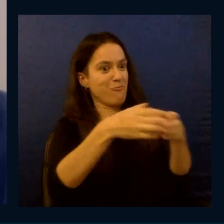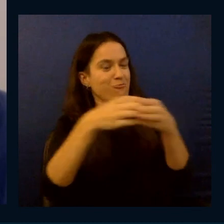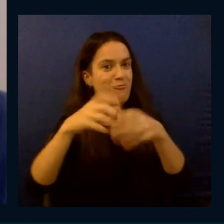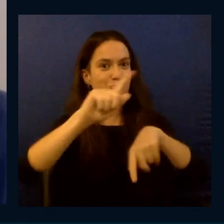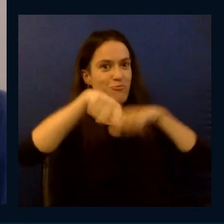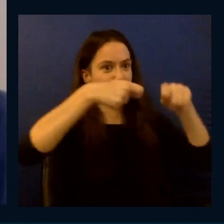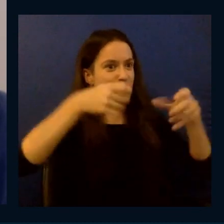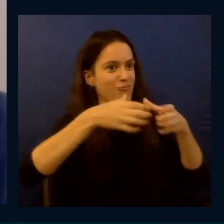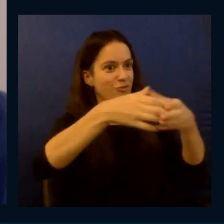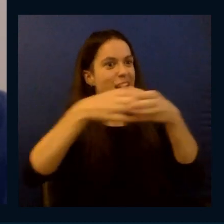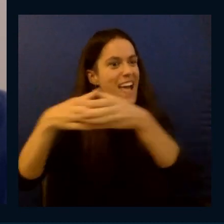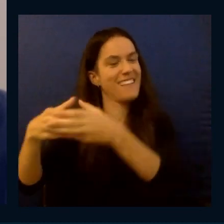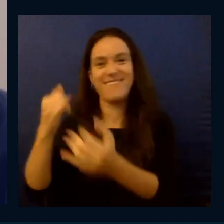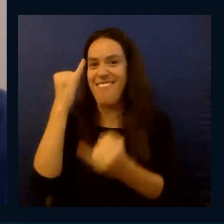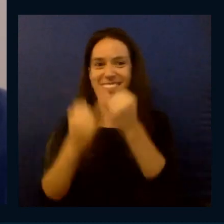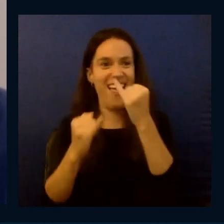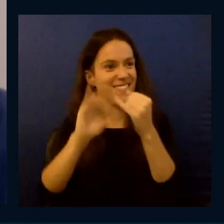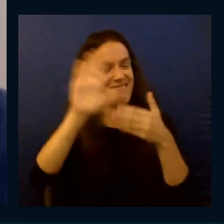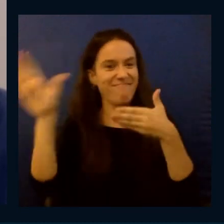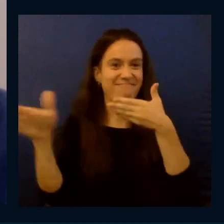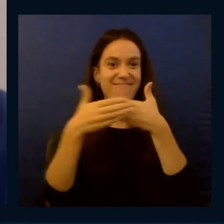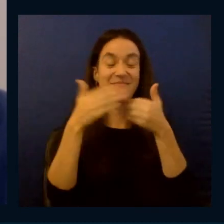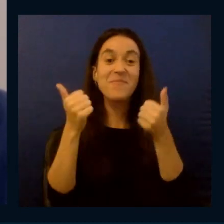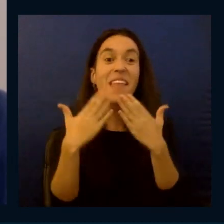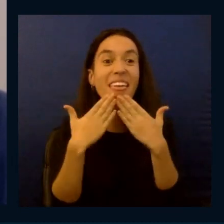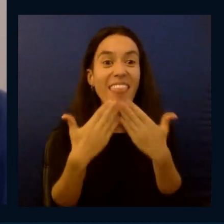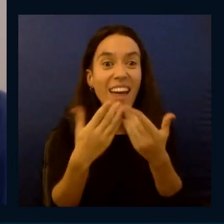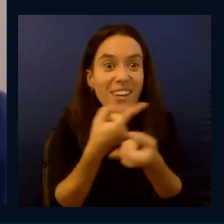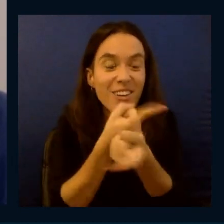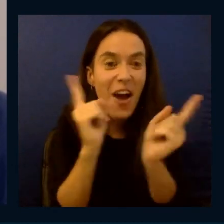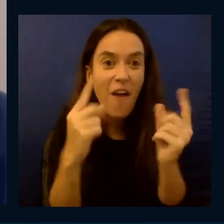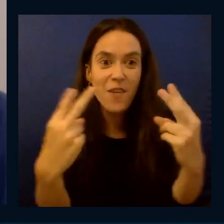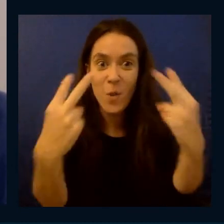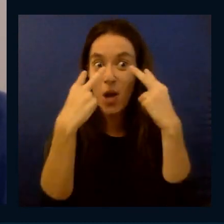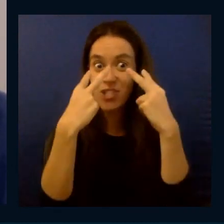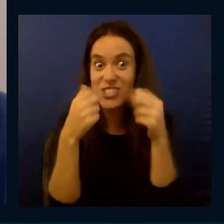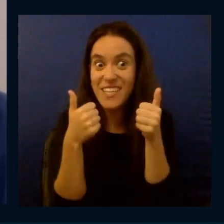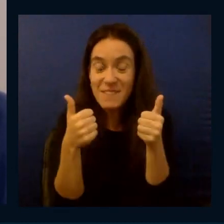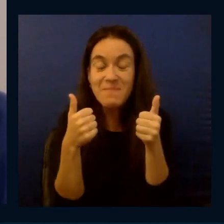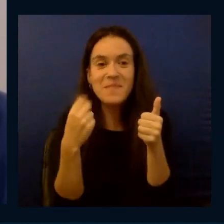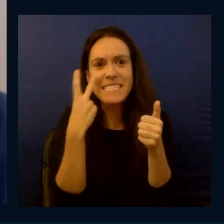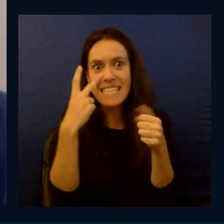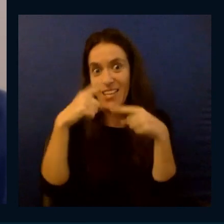evening. Exactly. Okay, so thank you all for watching, and we'll see you